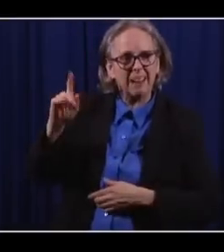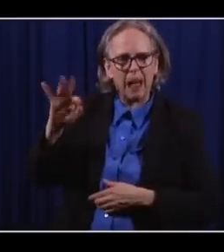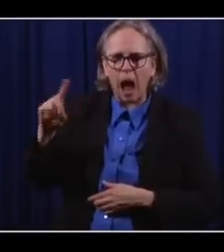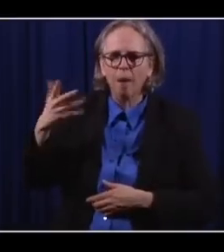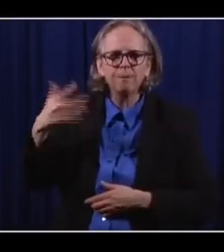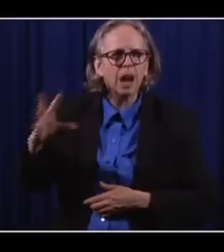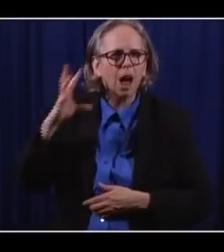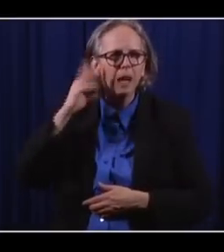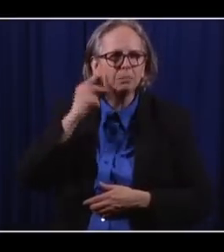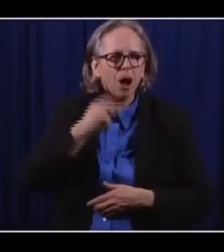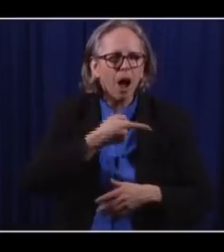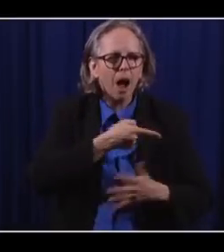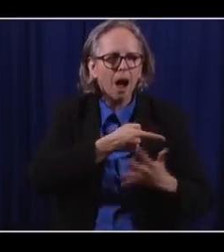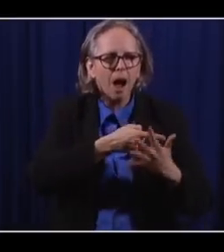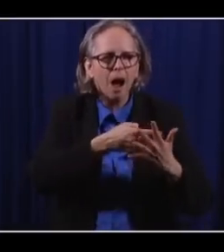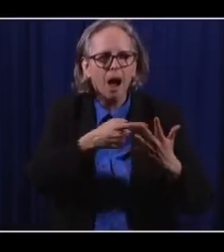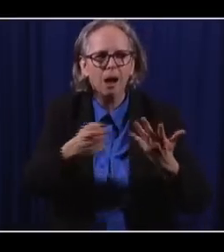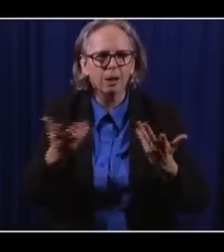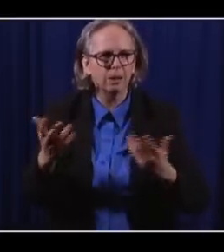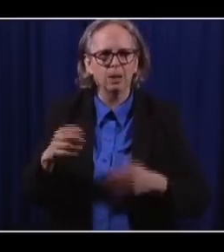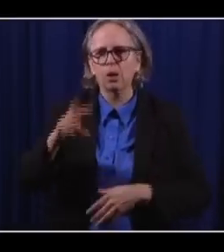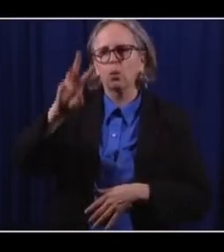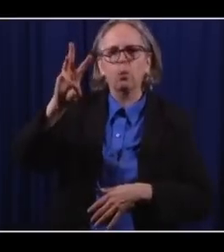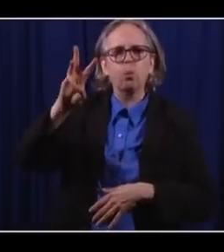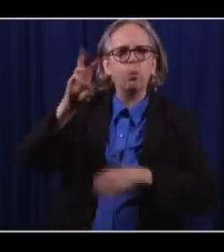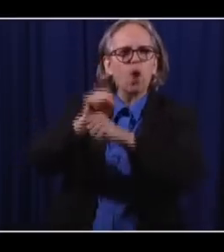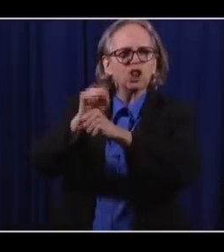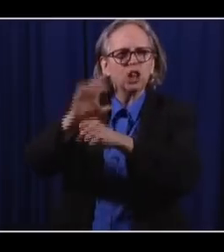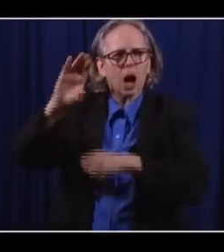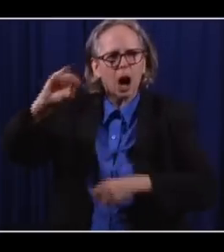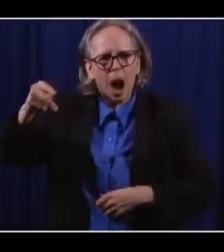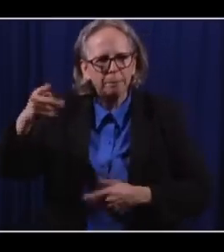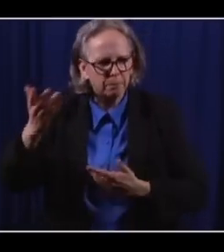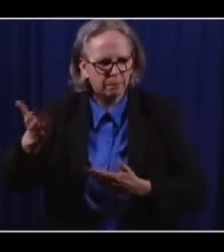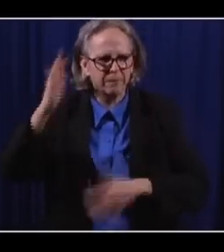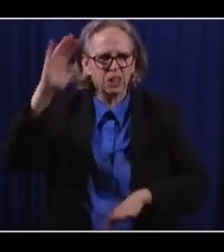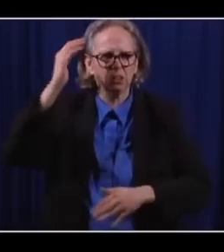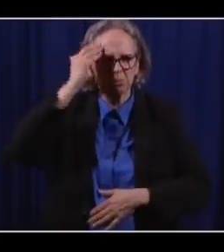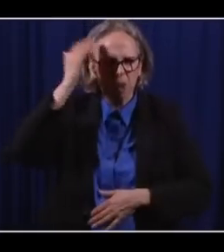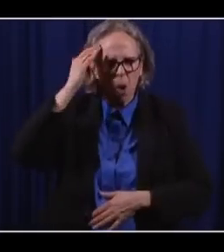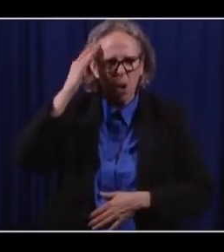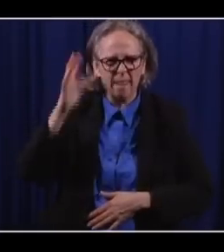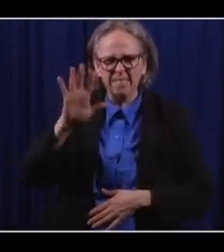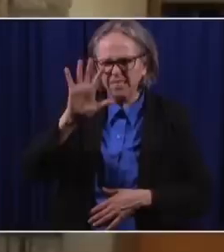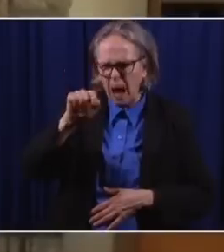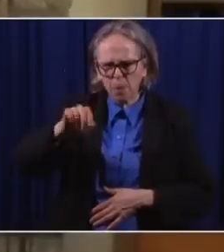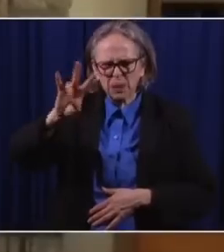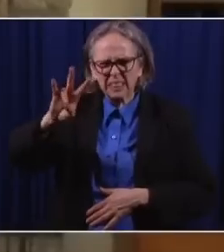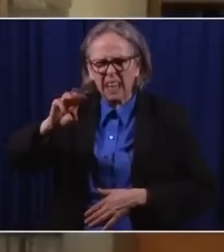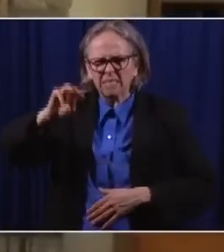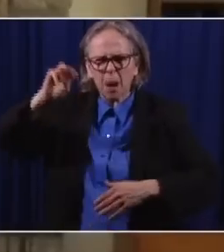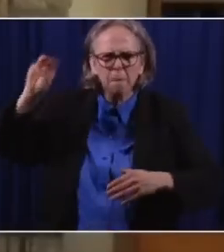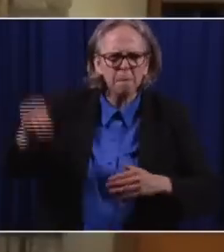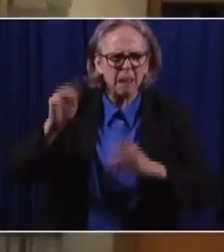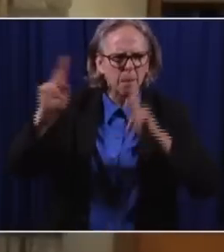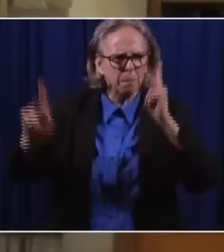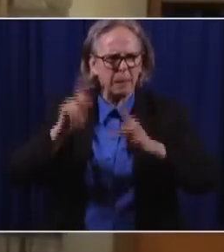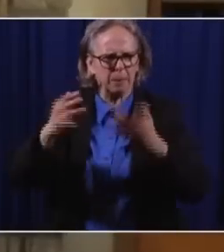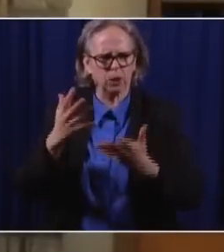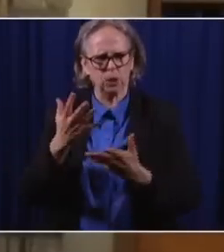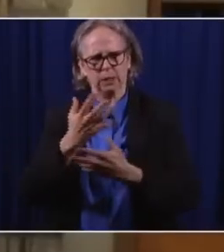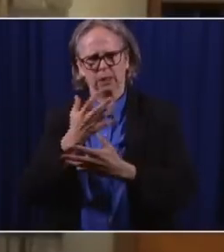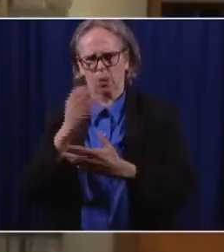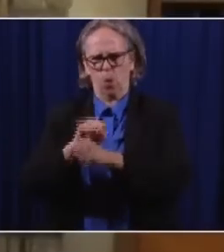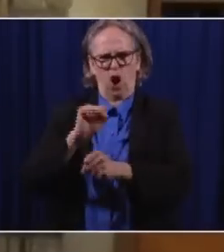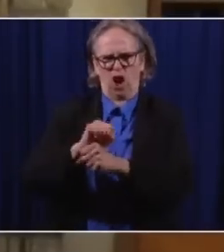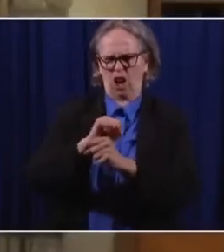Workers' Compensation, she has been responsible for the health and safety of Ohio's 5.7 million person workforce. She has worked